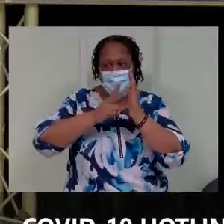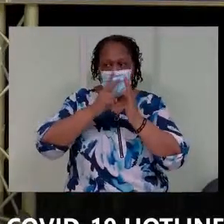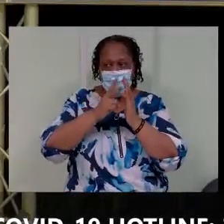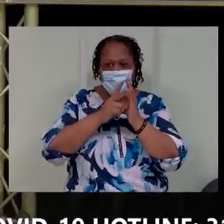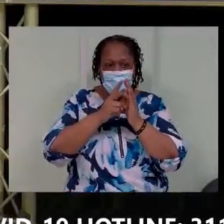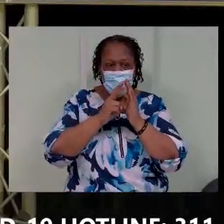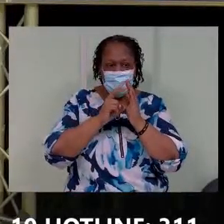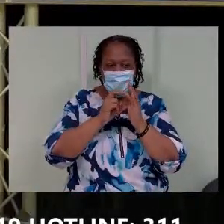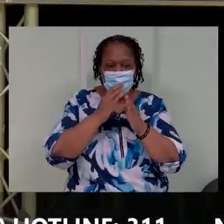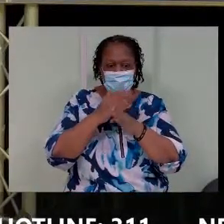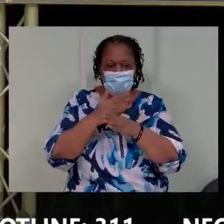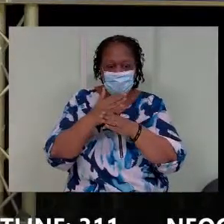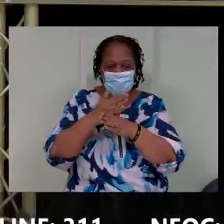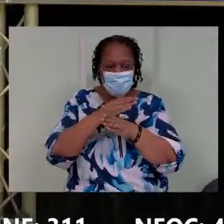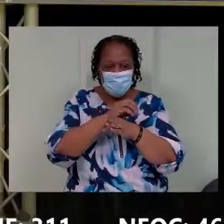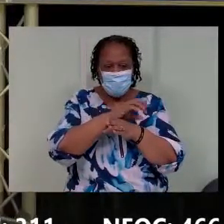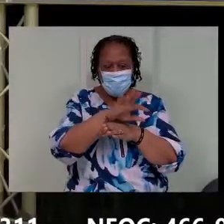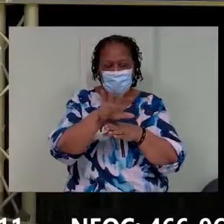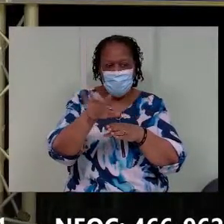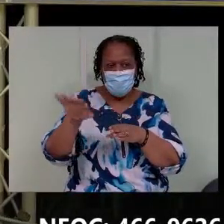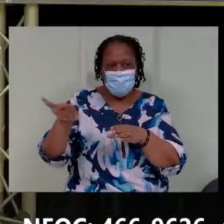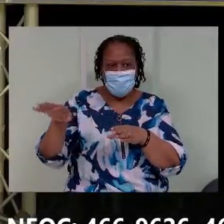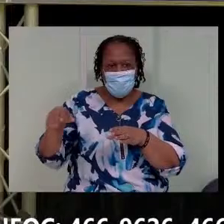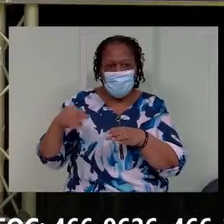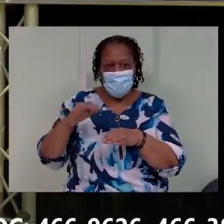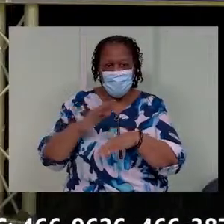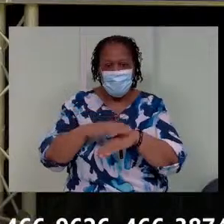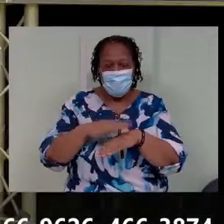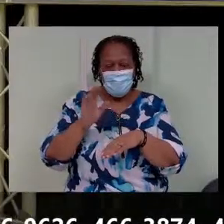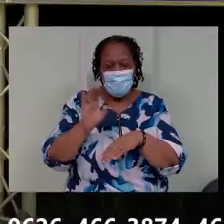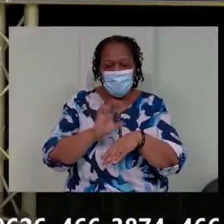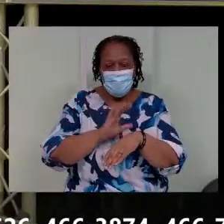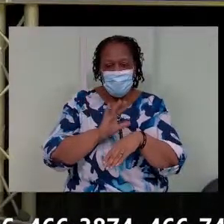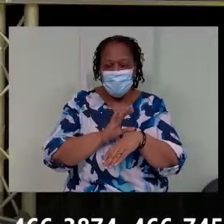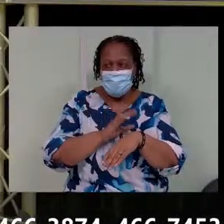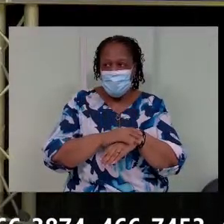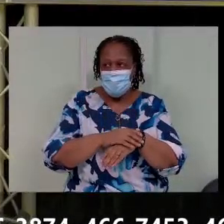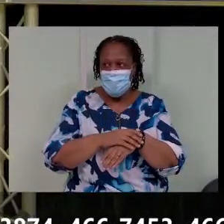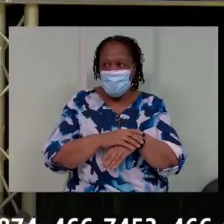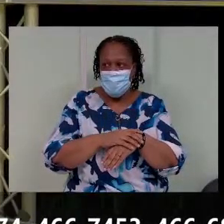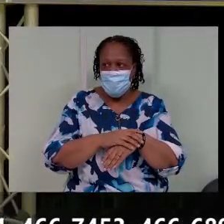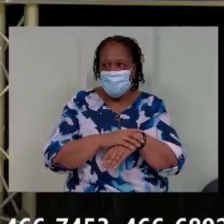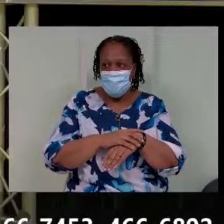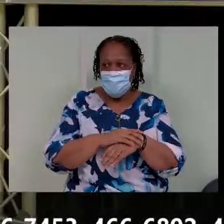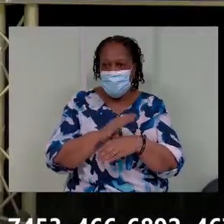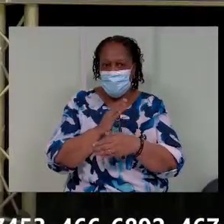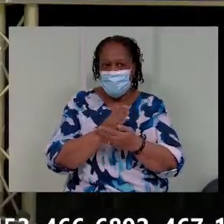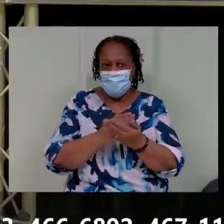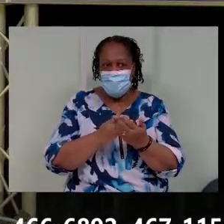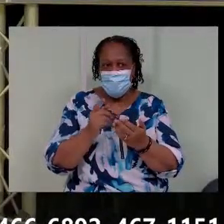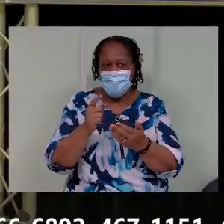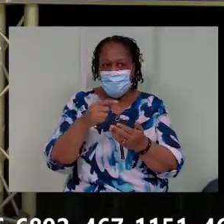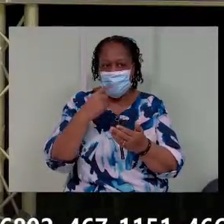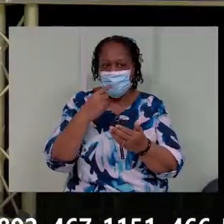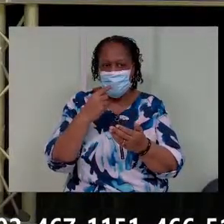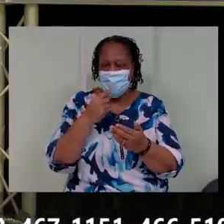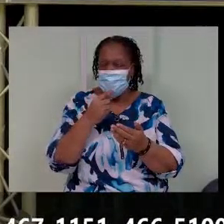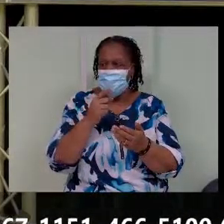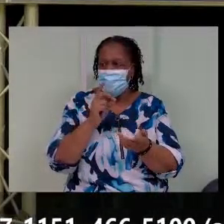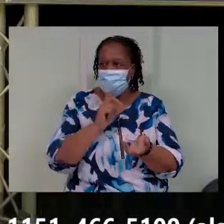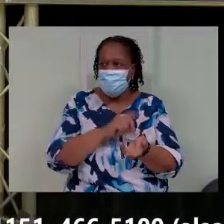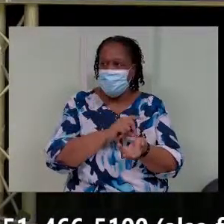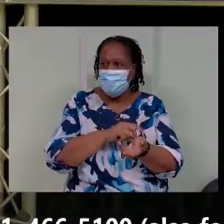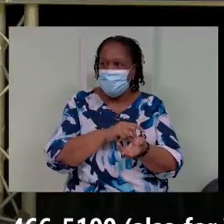being circulating on social media of someone said to be a medical practitioner. He claims